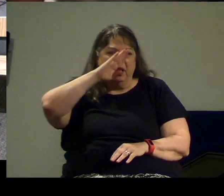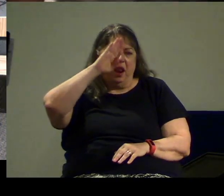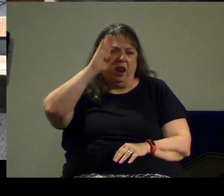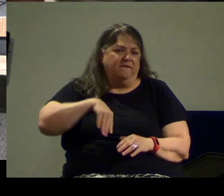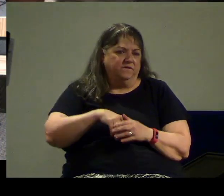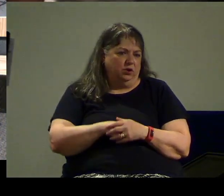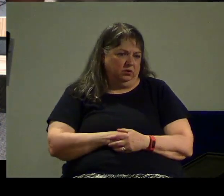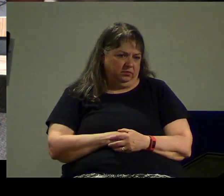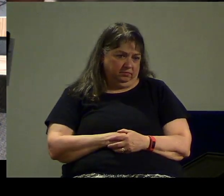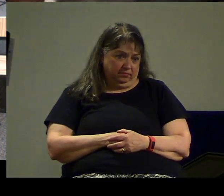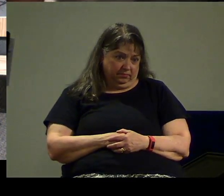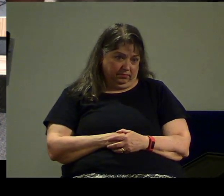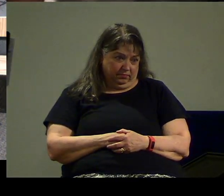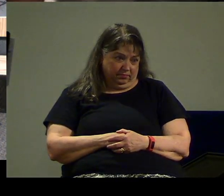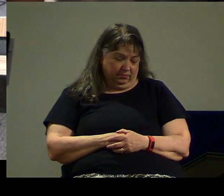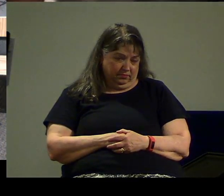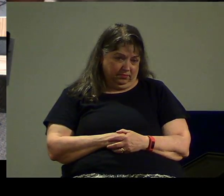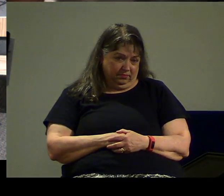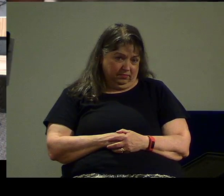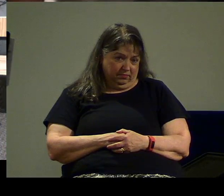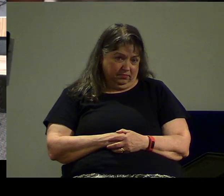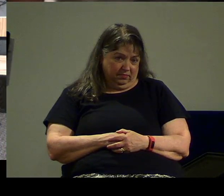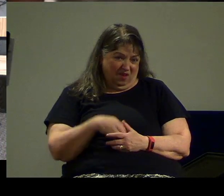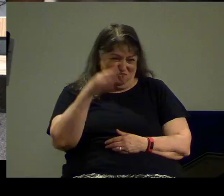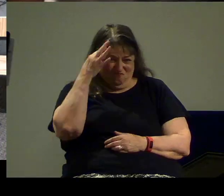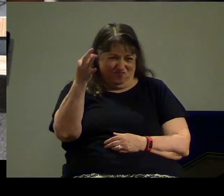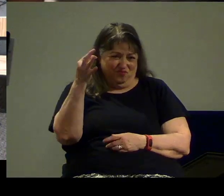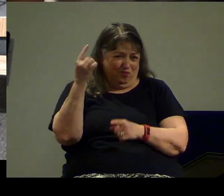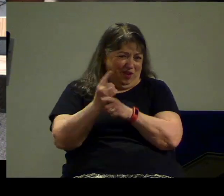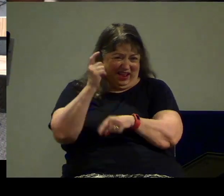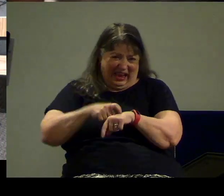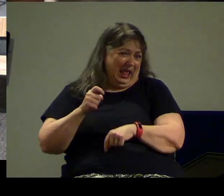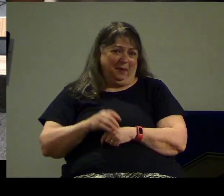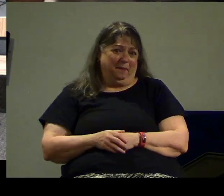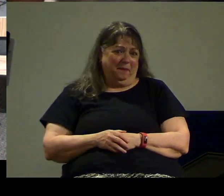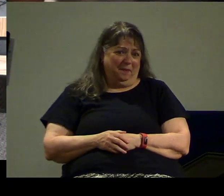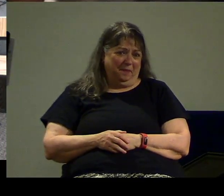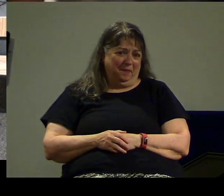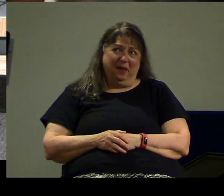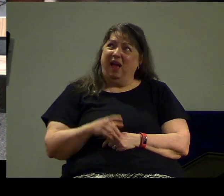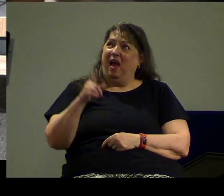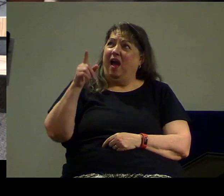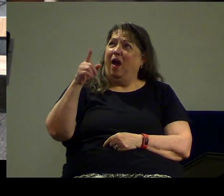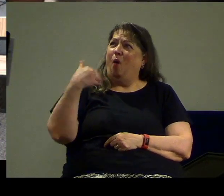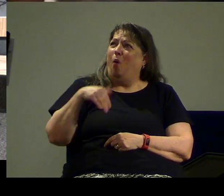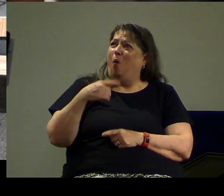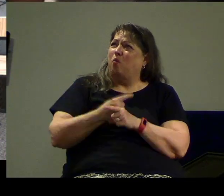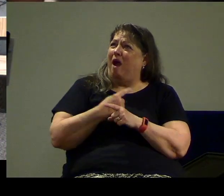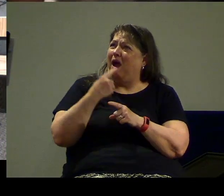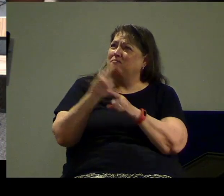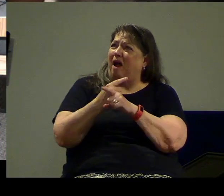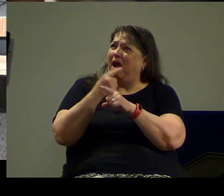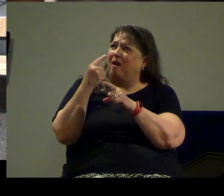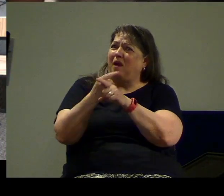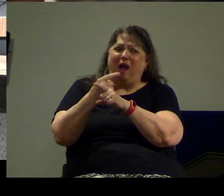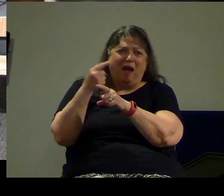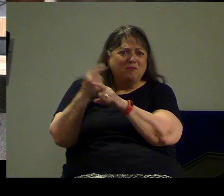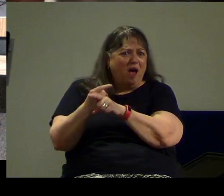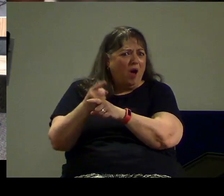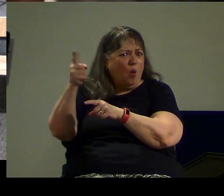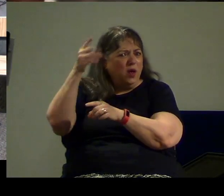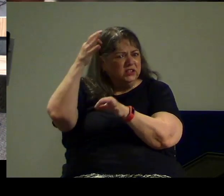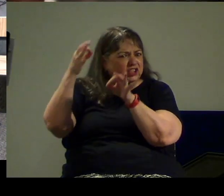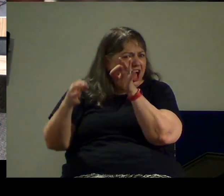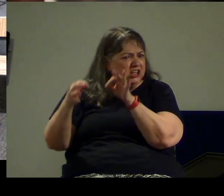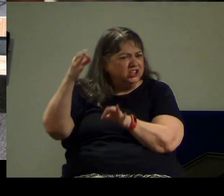doing the right thing at the right time. He's a God of righteousness. The Bible calls him the righteous judge of